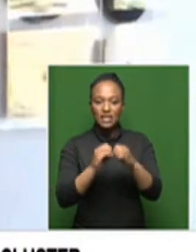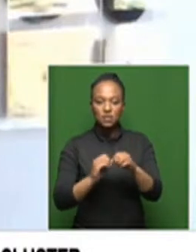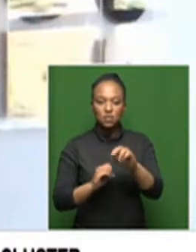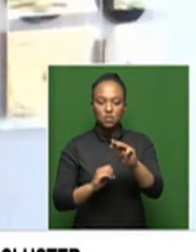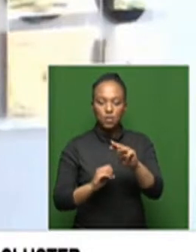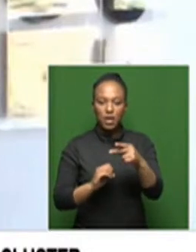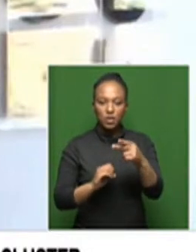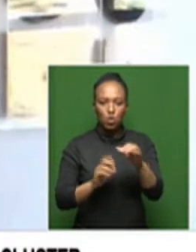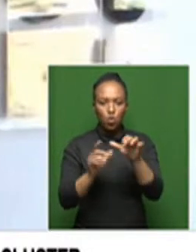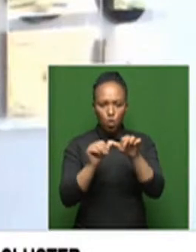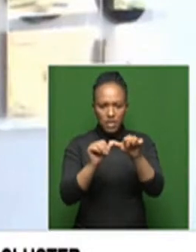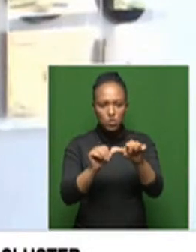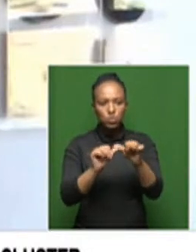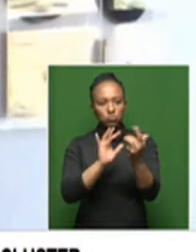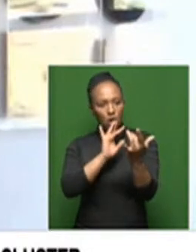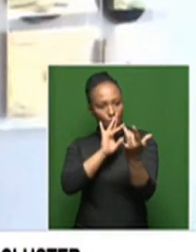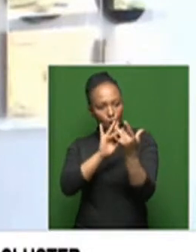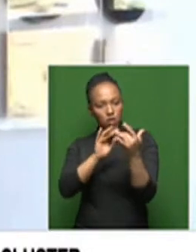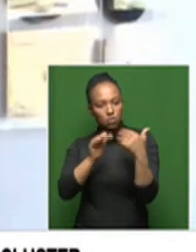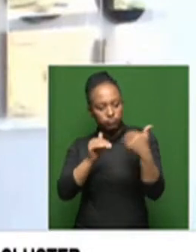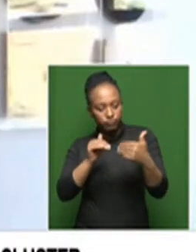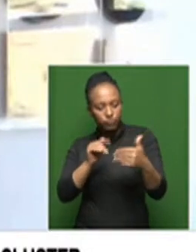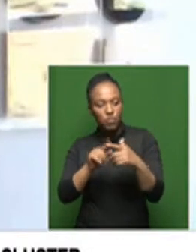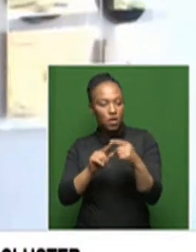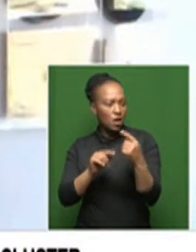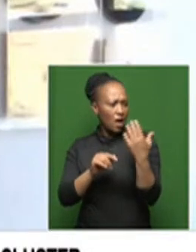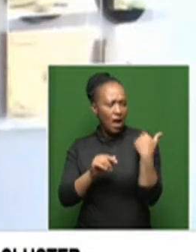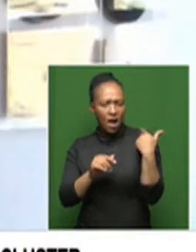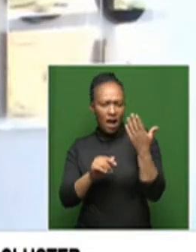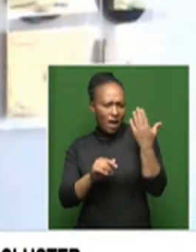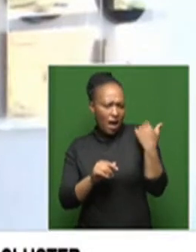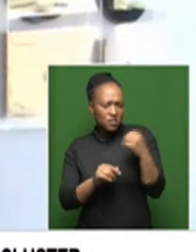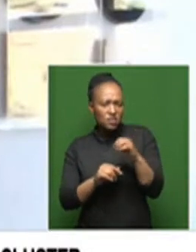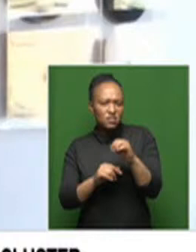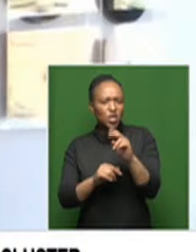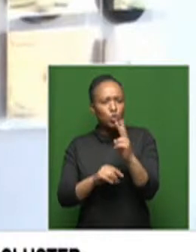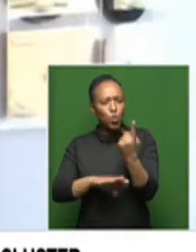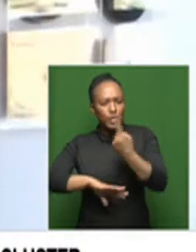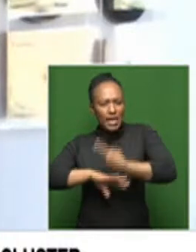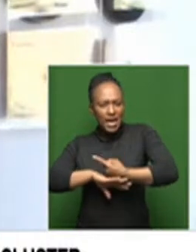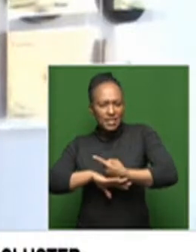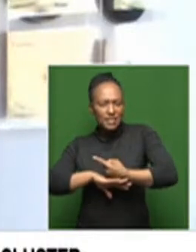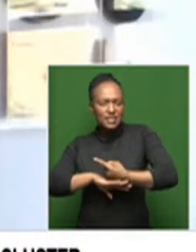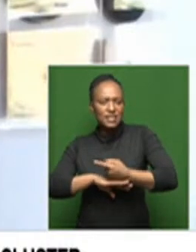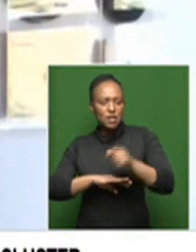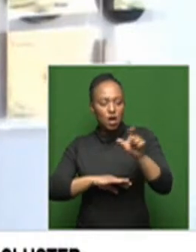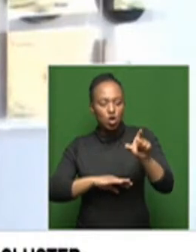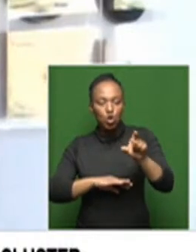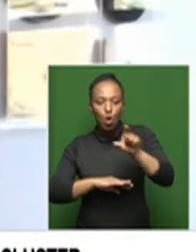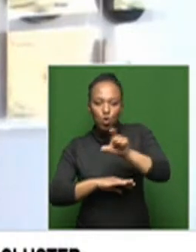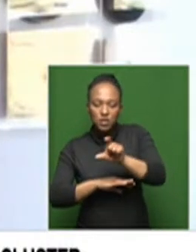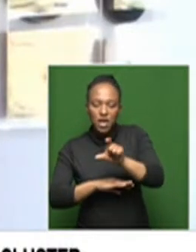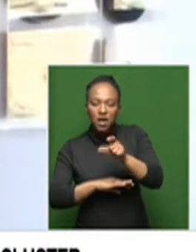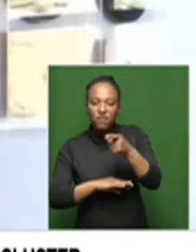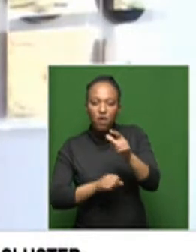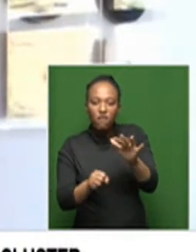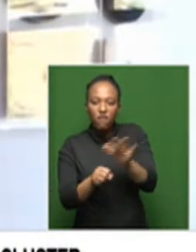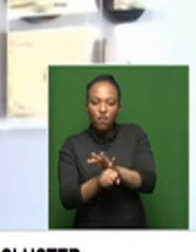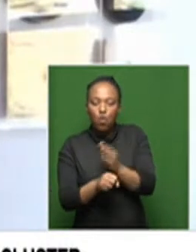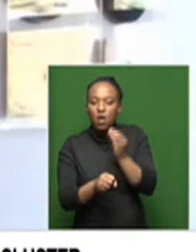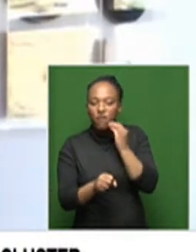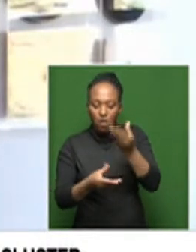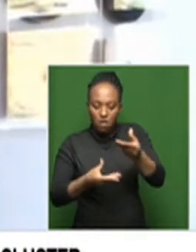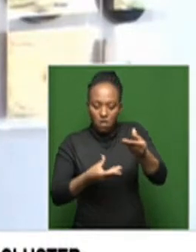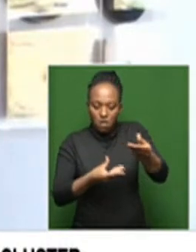with them. And in the last 48 hours, we have received their dossier of evaluation of the